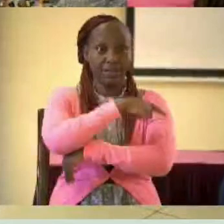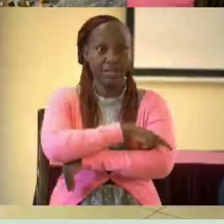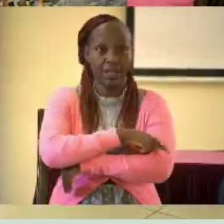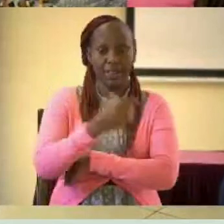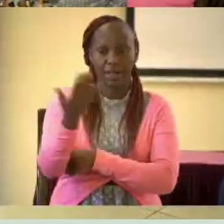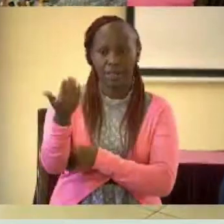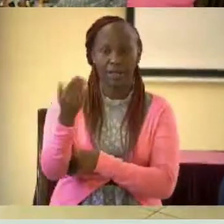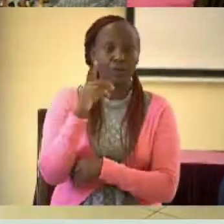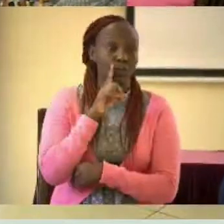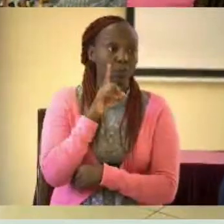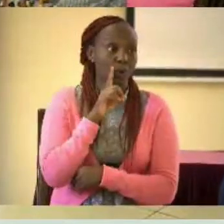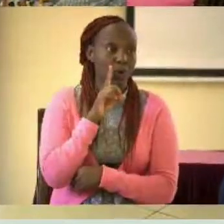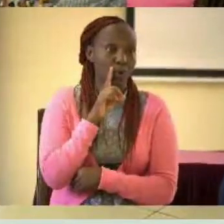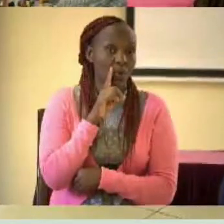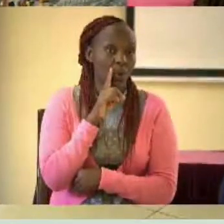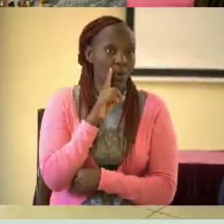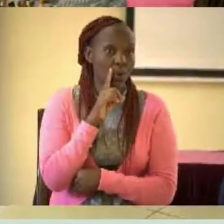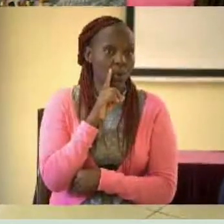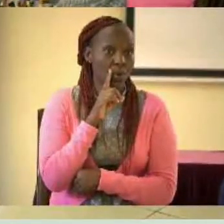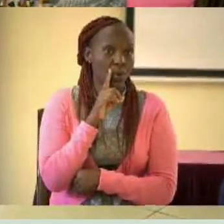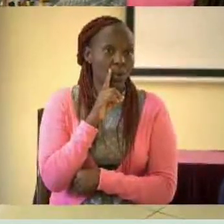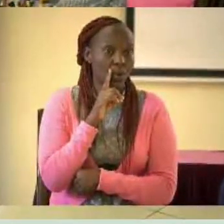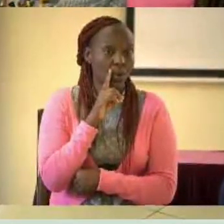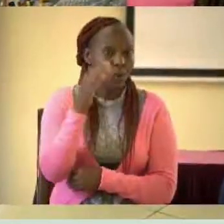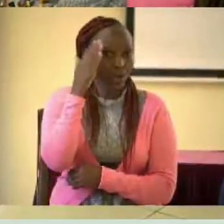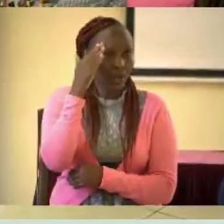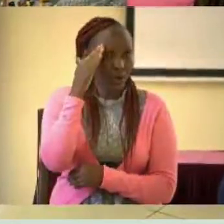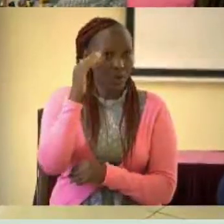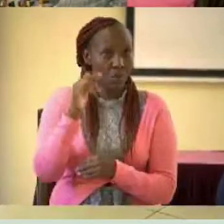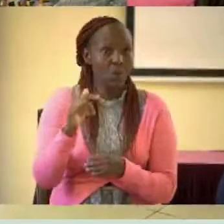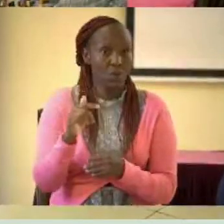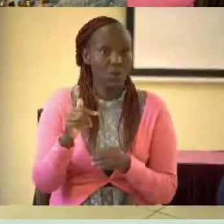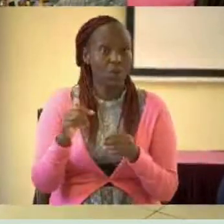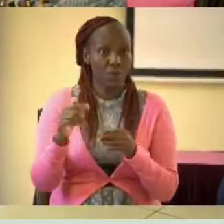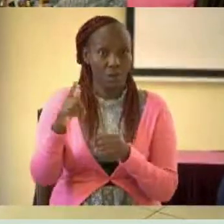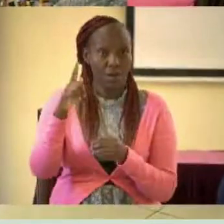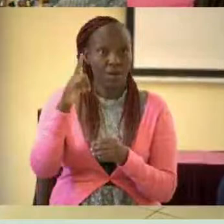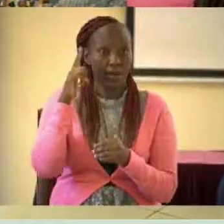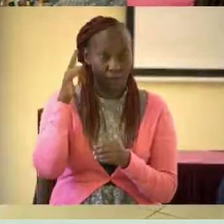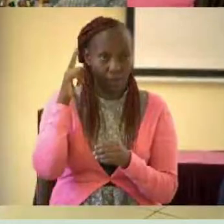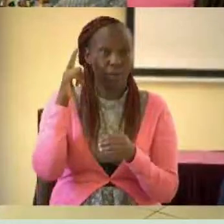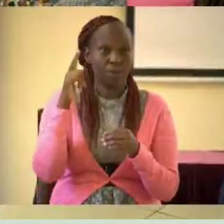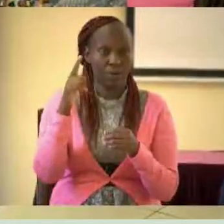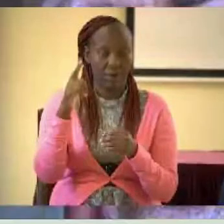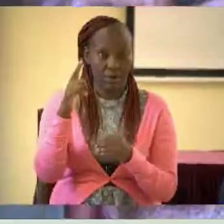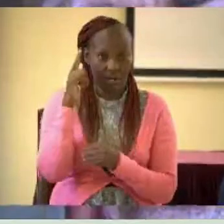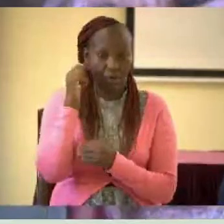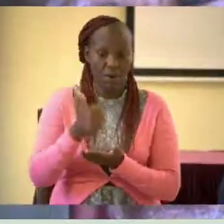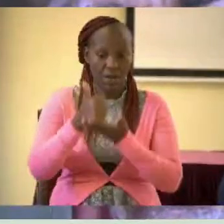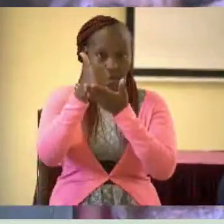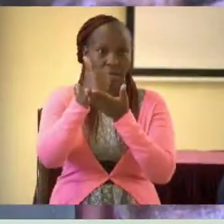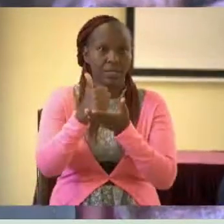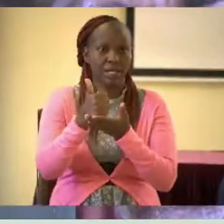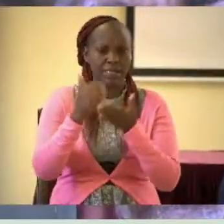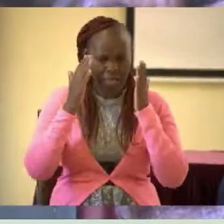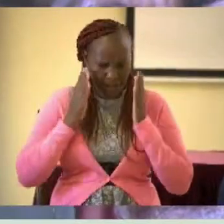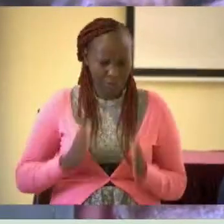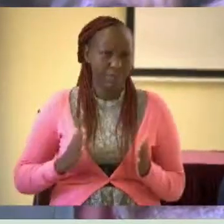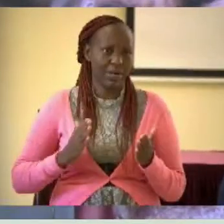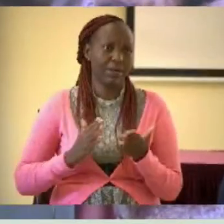up tomorrow. And we know that legal aid is a fundamental human